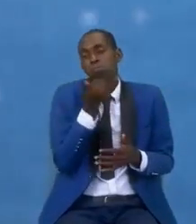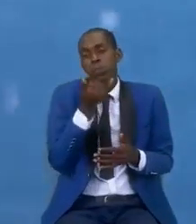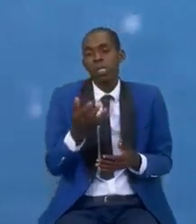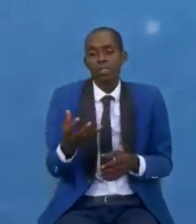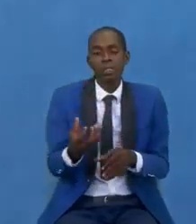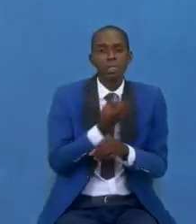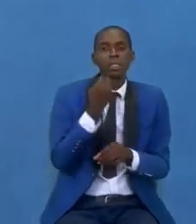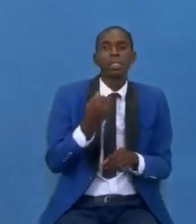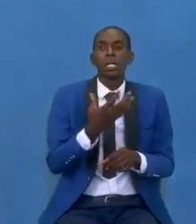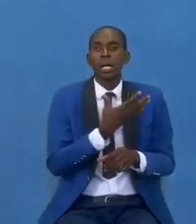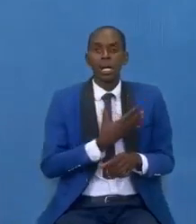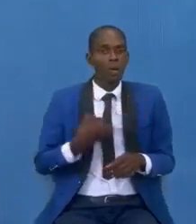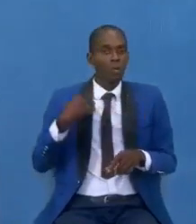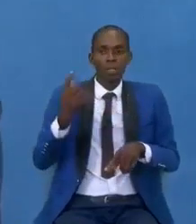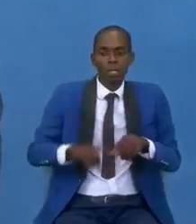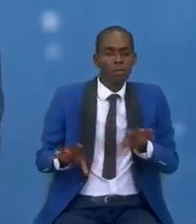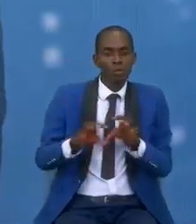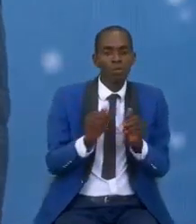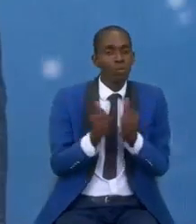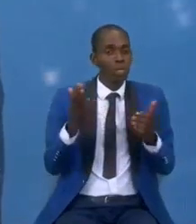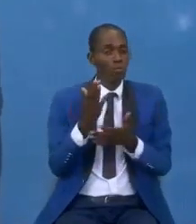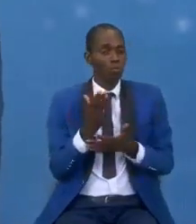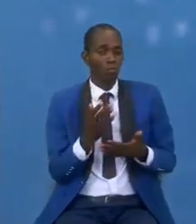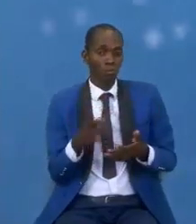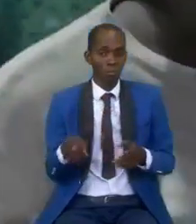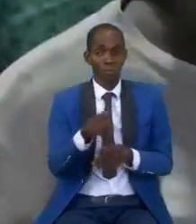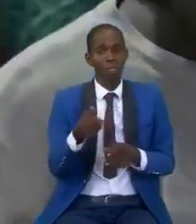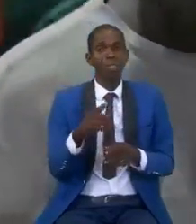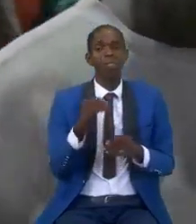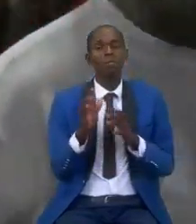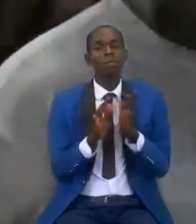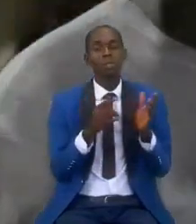the repercussion and consequences, he has taken everything away.